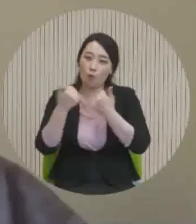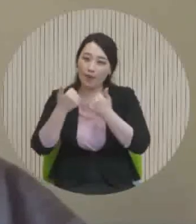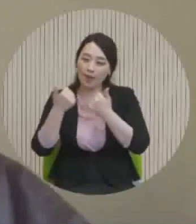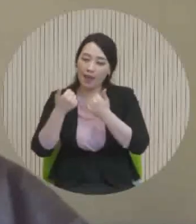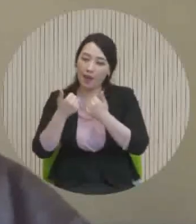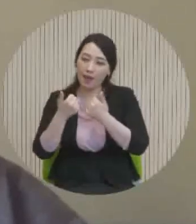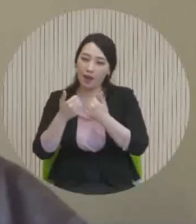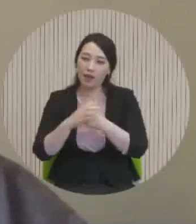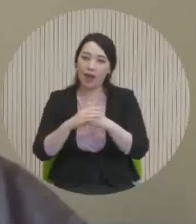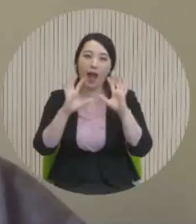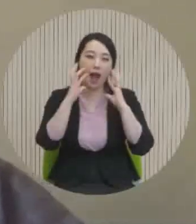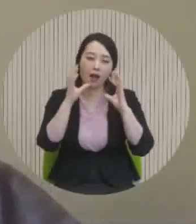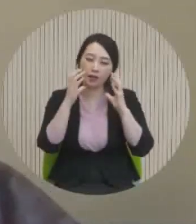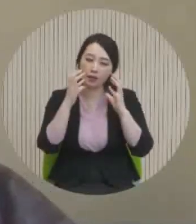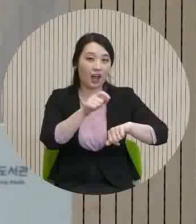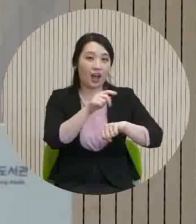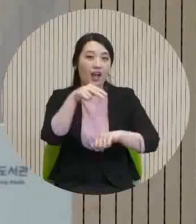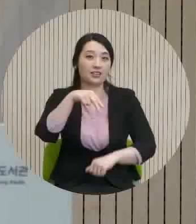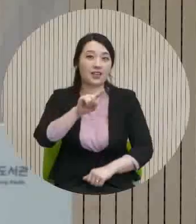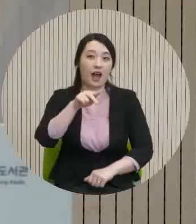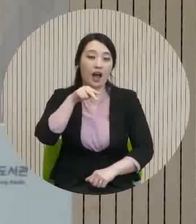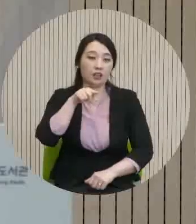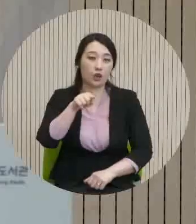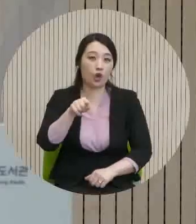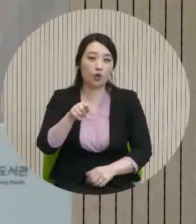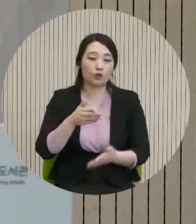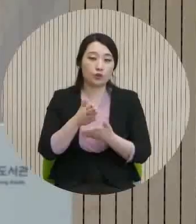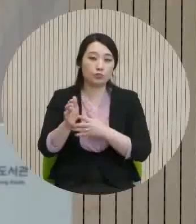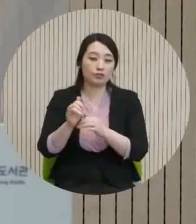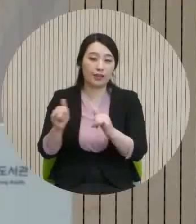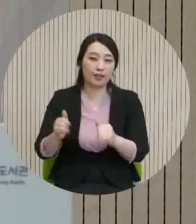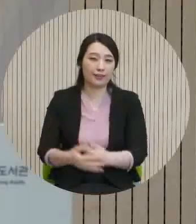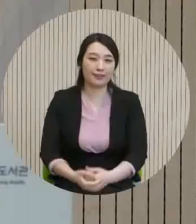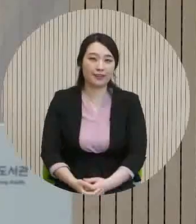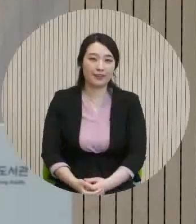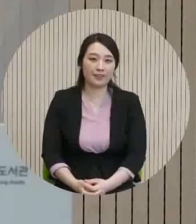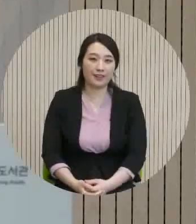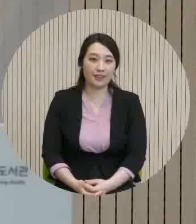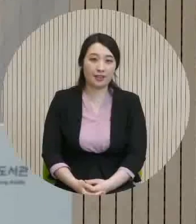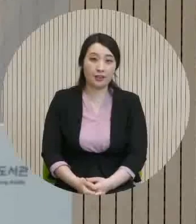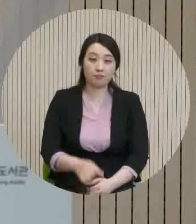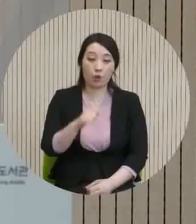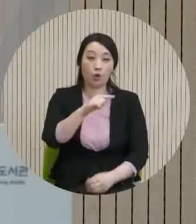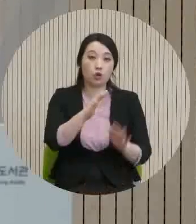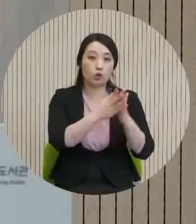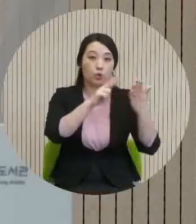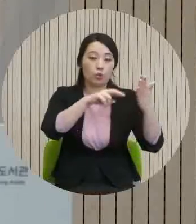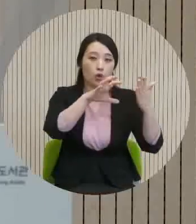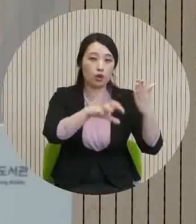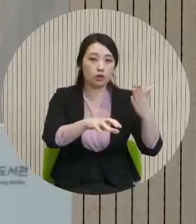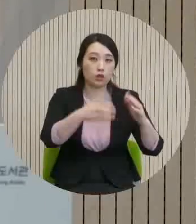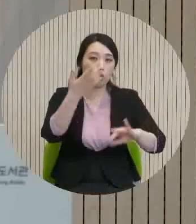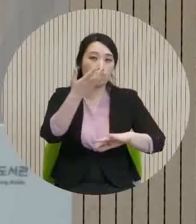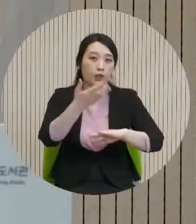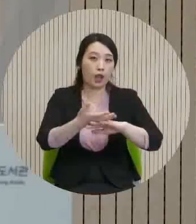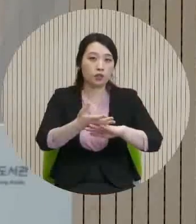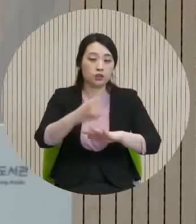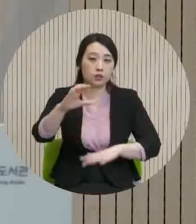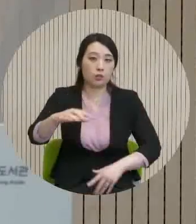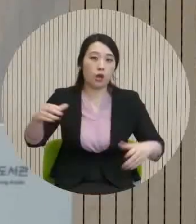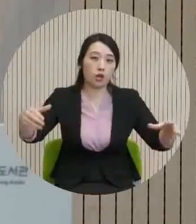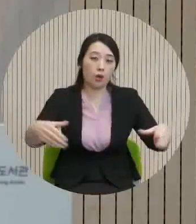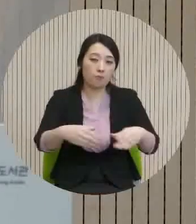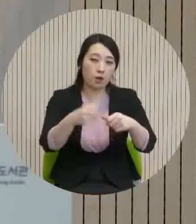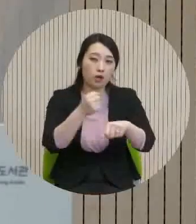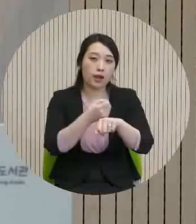young adults team. When you're collaborating with other research institutes or libraries, where